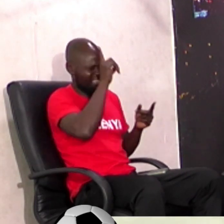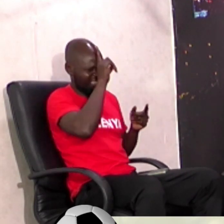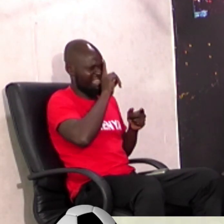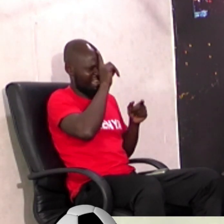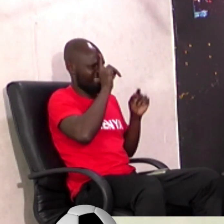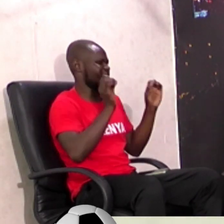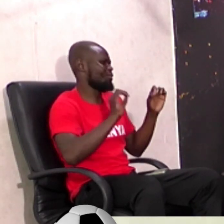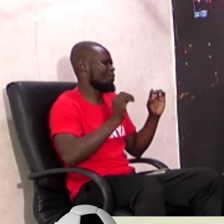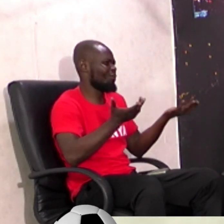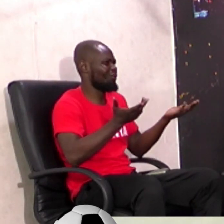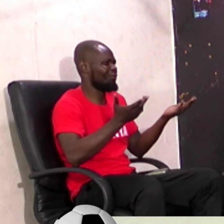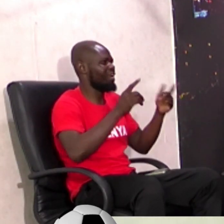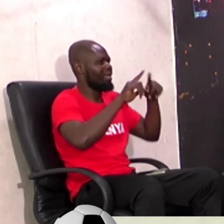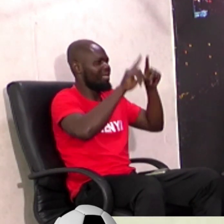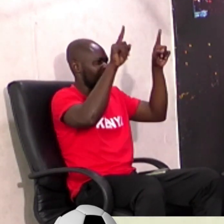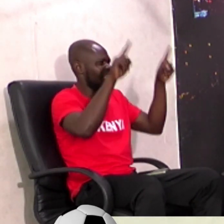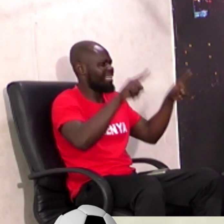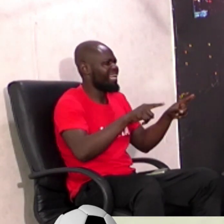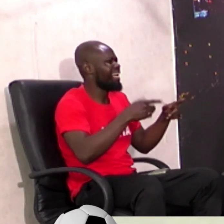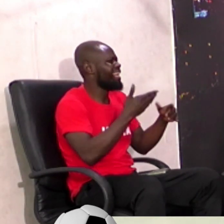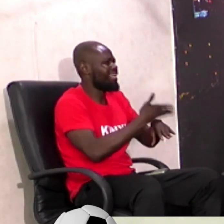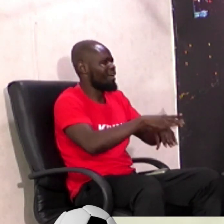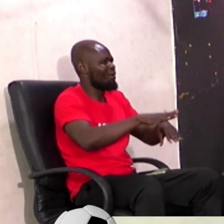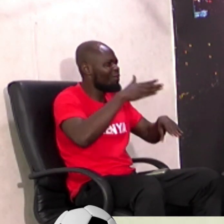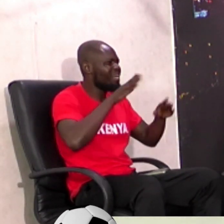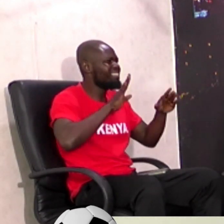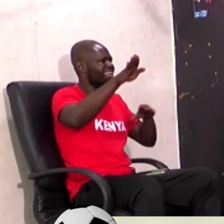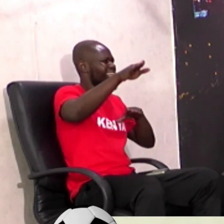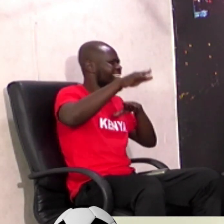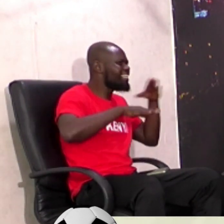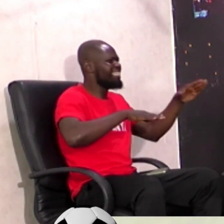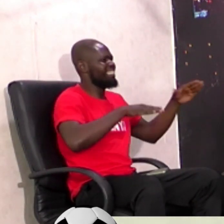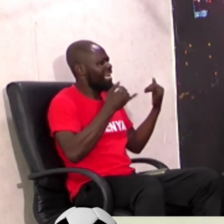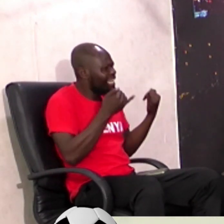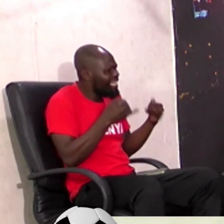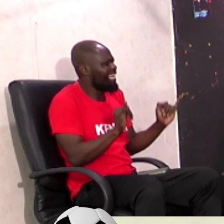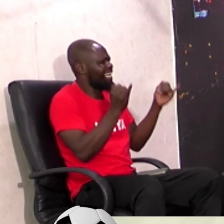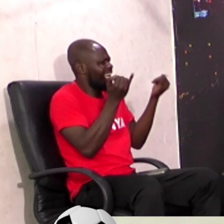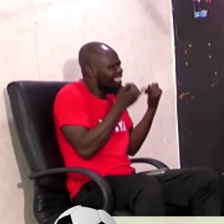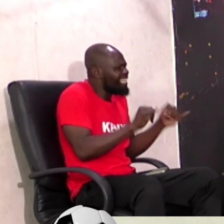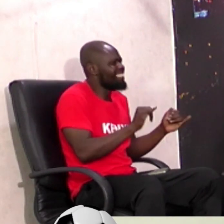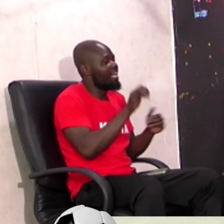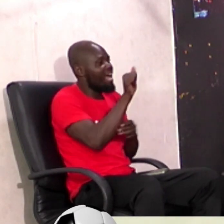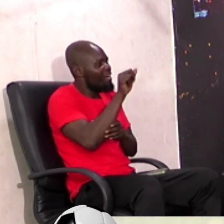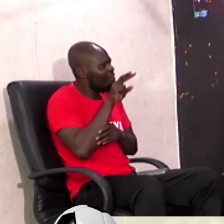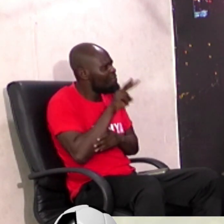For Chelsea, it's a big team, but when it comes to their positioning, they're not just serious. Right.